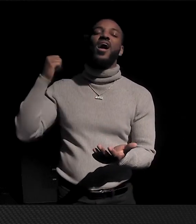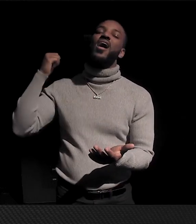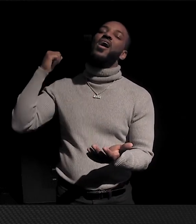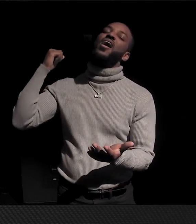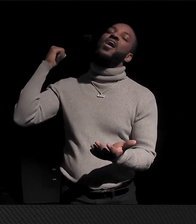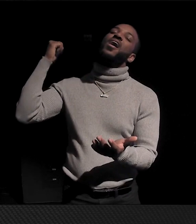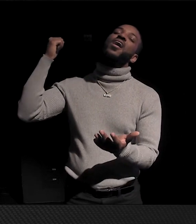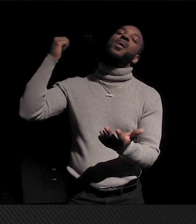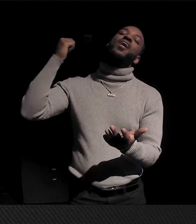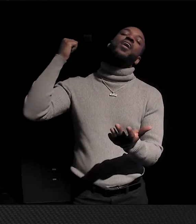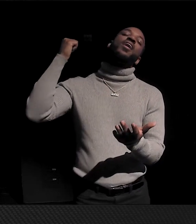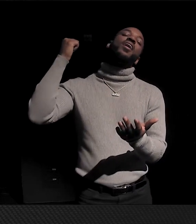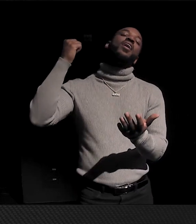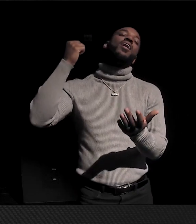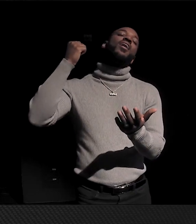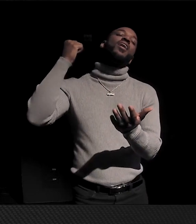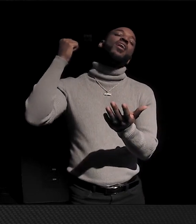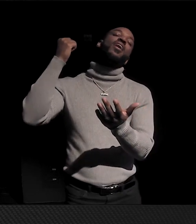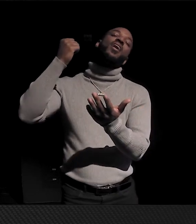amen,